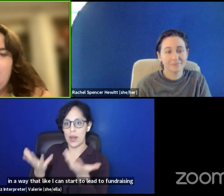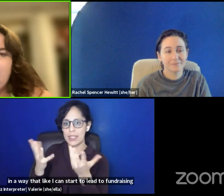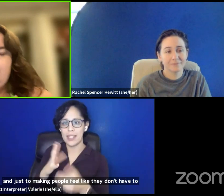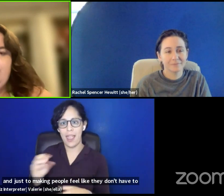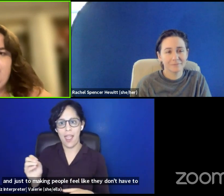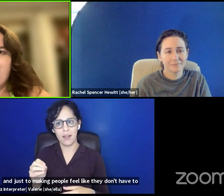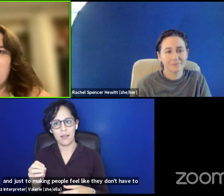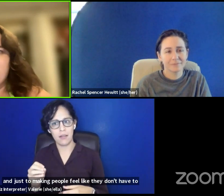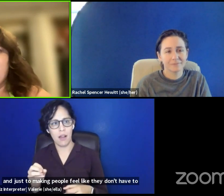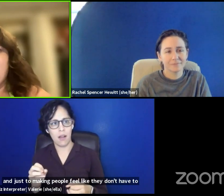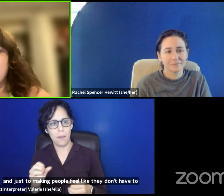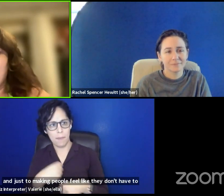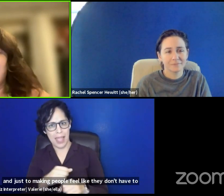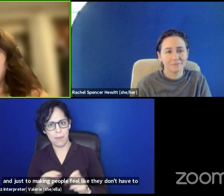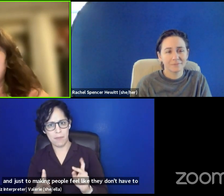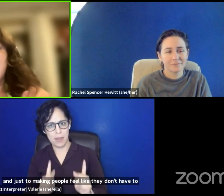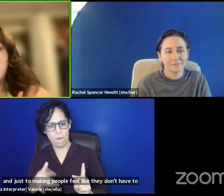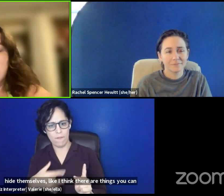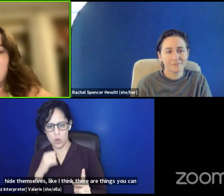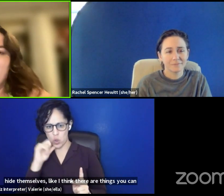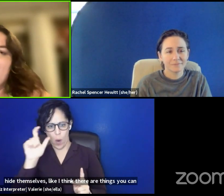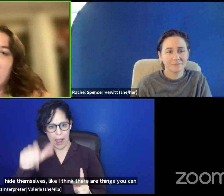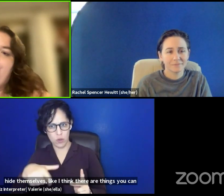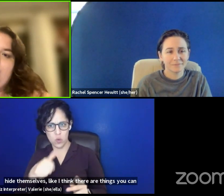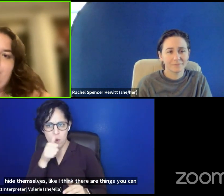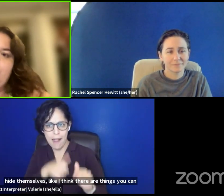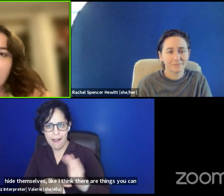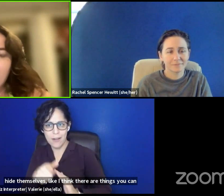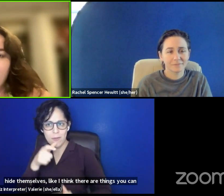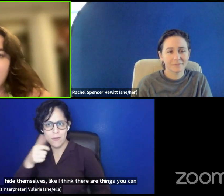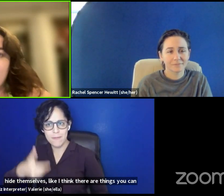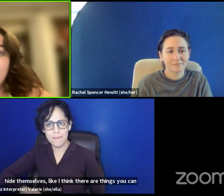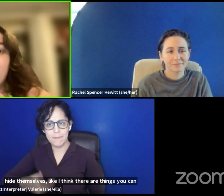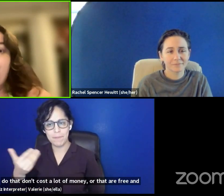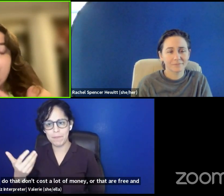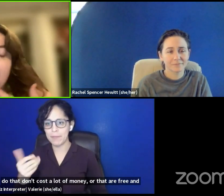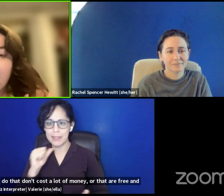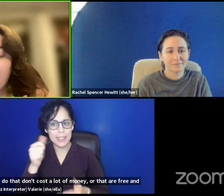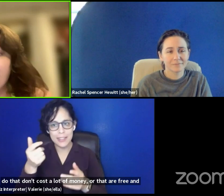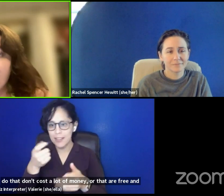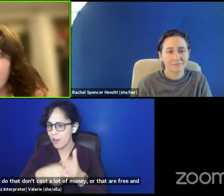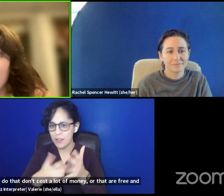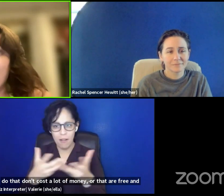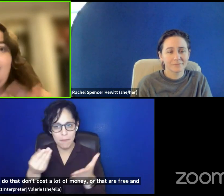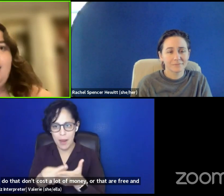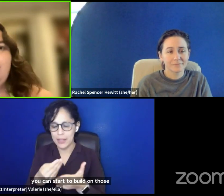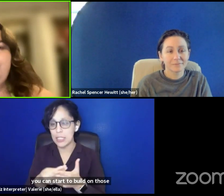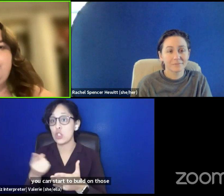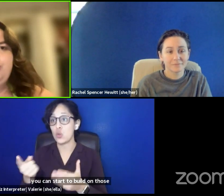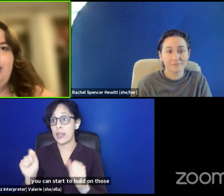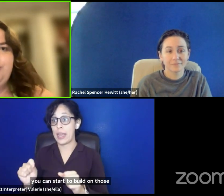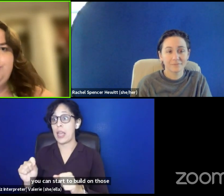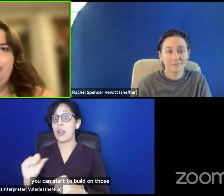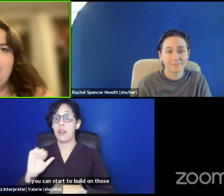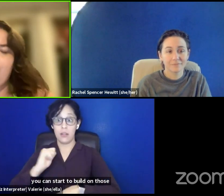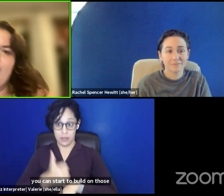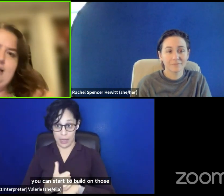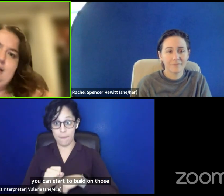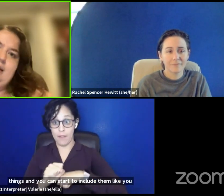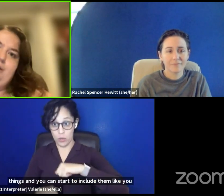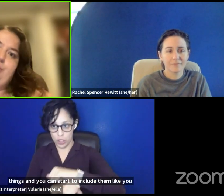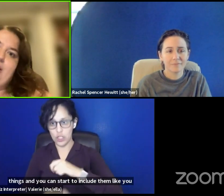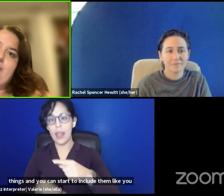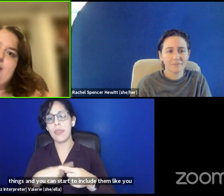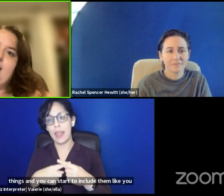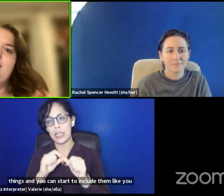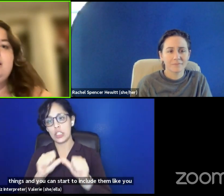think there are things you can do that don't cost a lot of money or that are free and you can start to build on those things and you can start to include them. Like you, so I broke down our